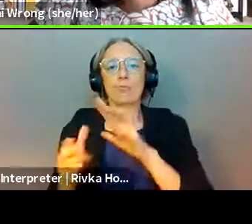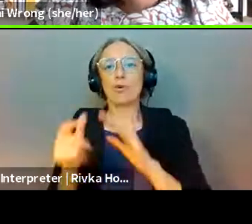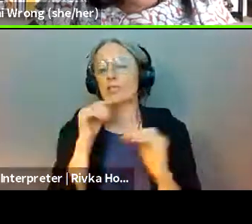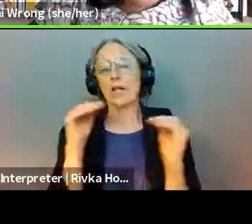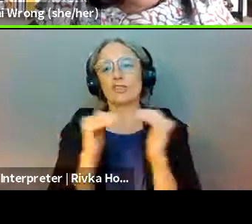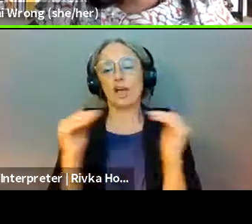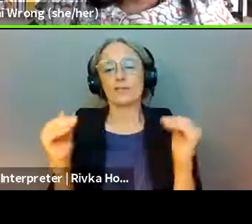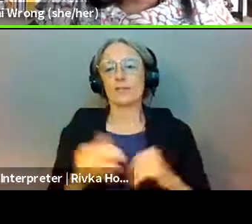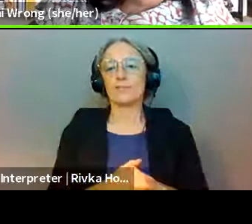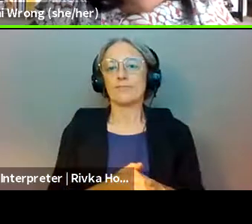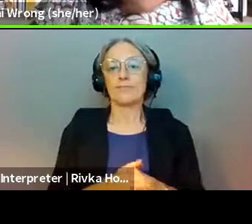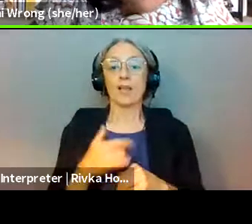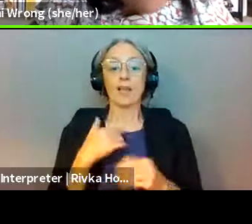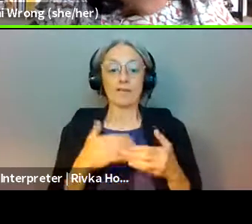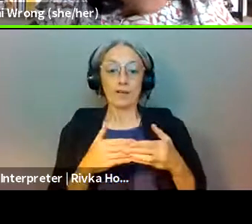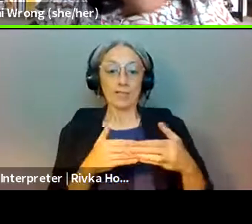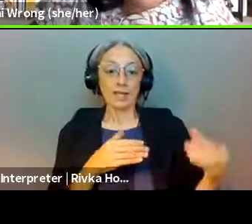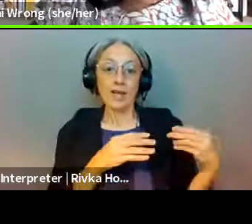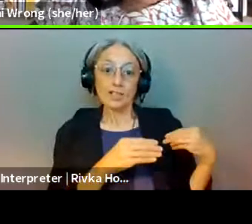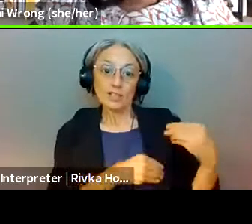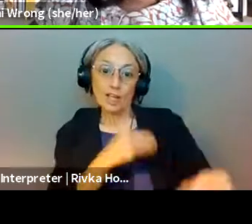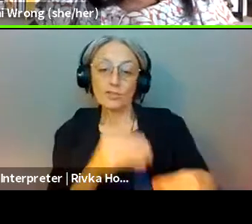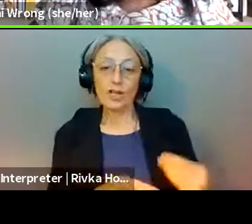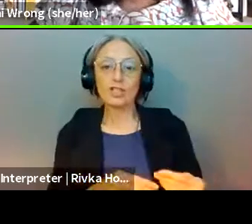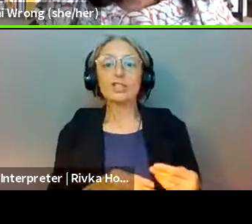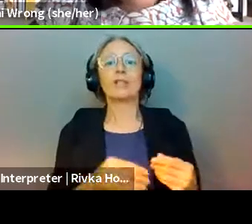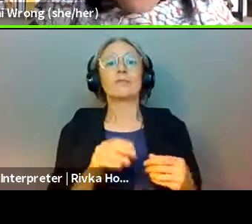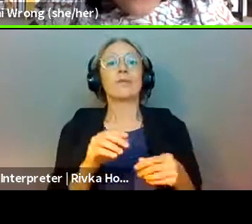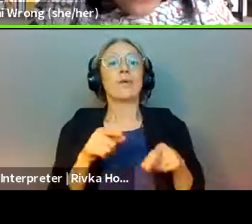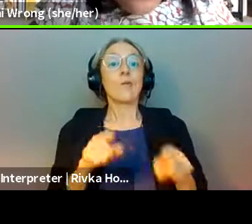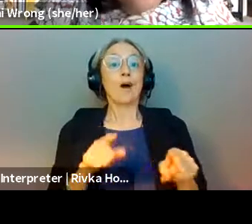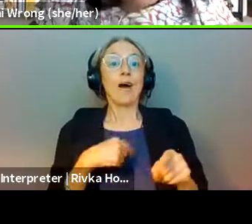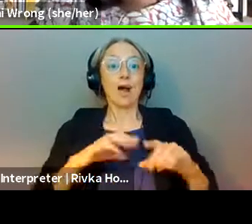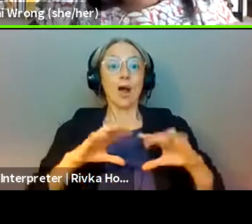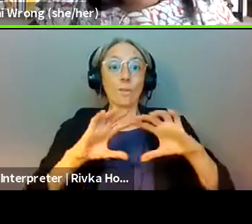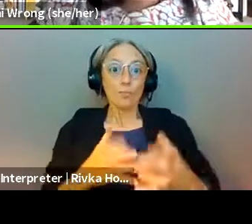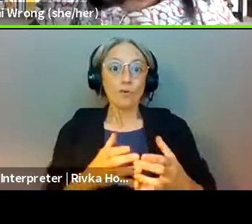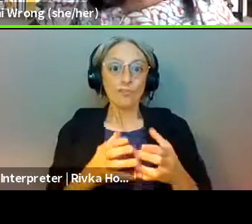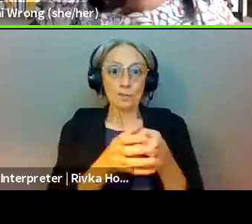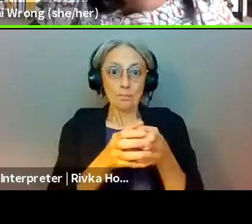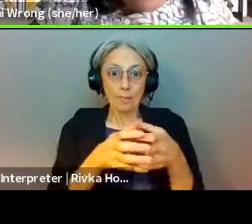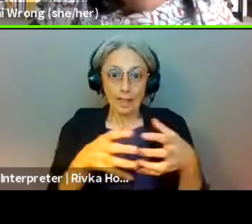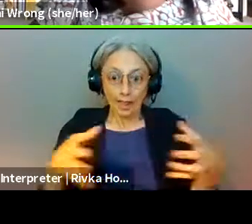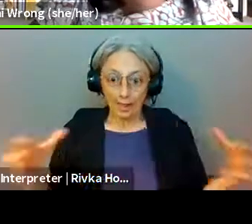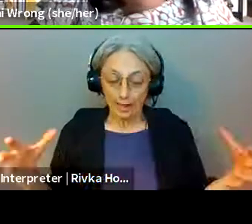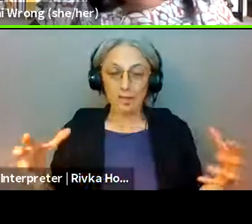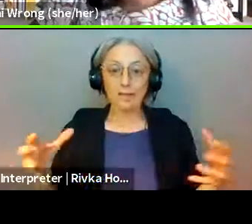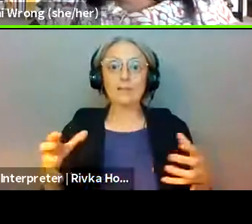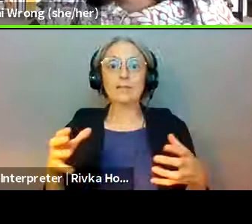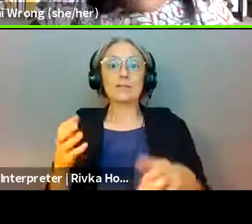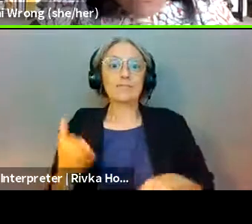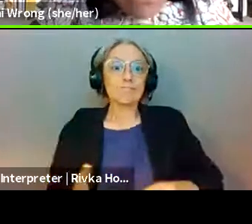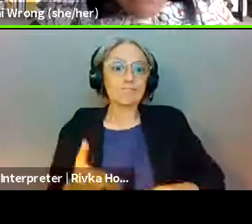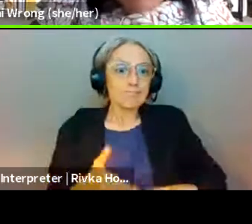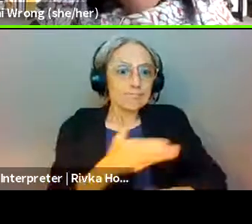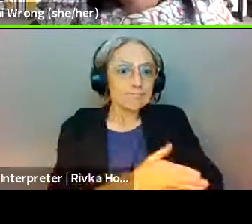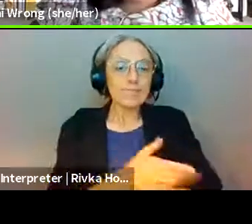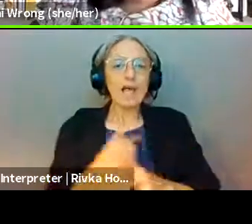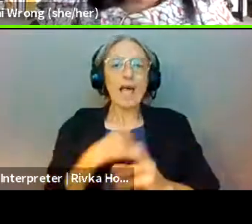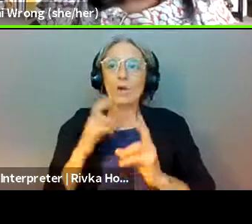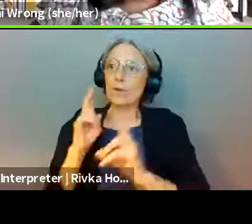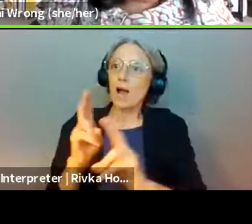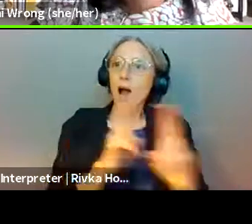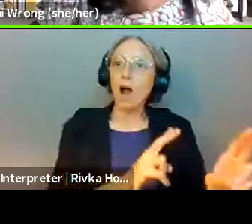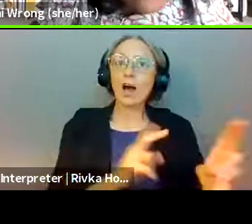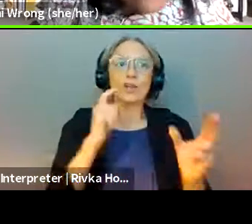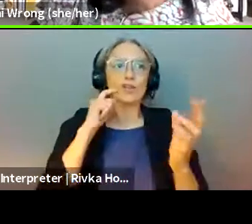next generation, as we're building our movement, and as we're both honoring and recognizing and thanking all of those